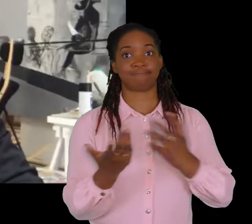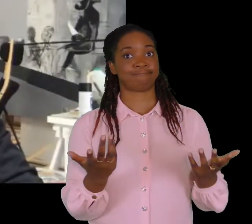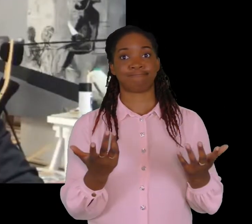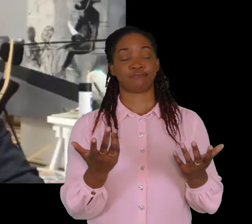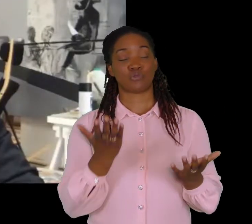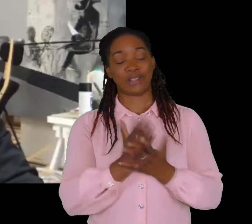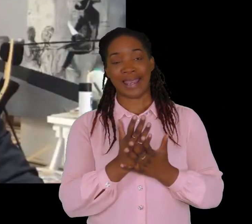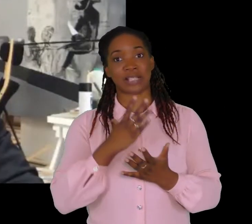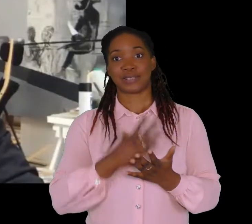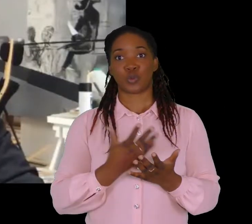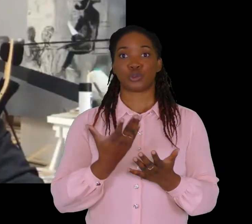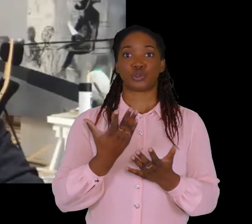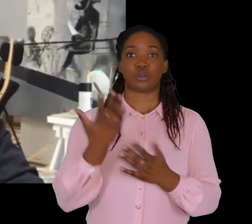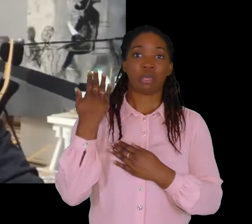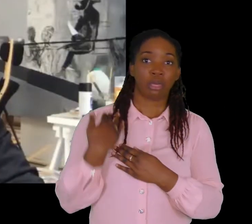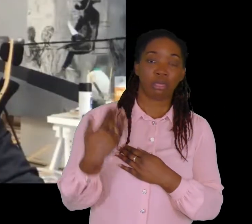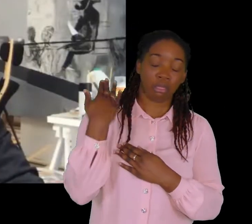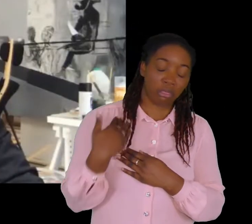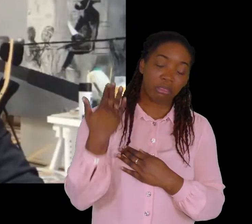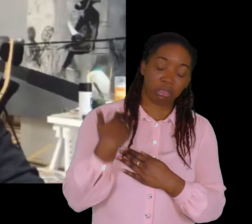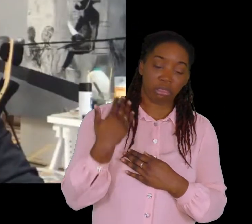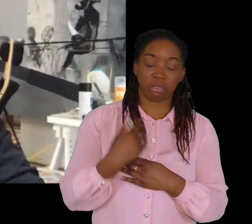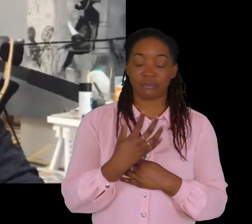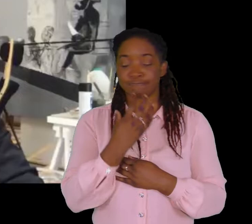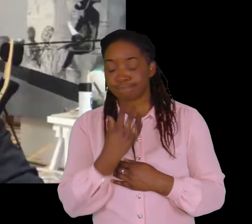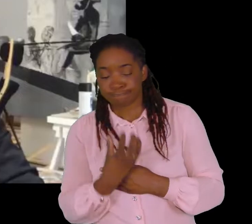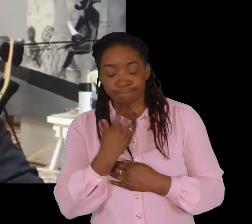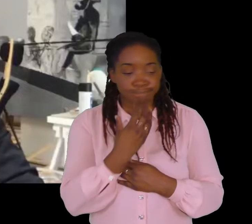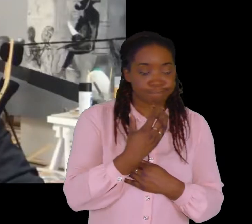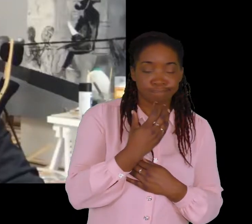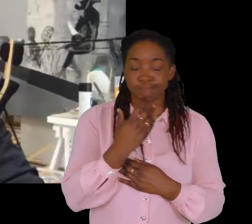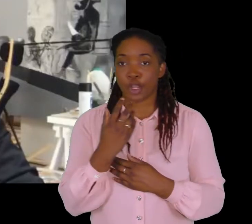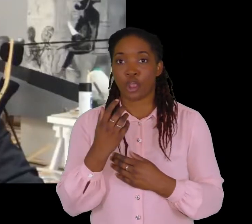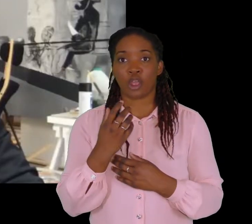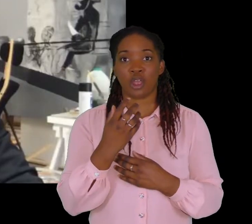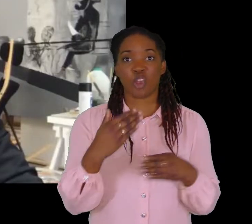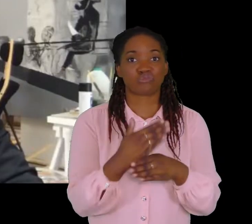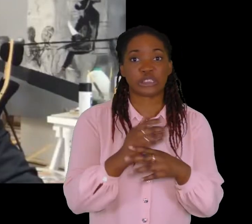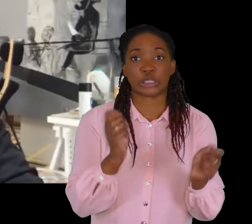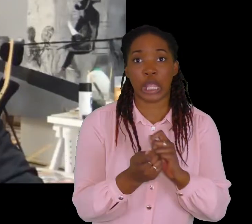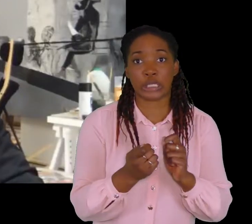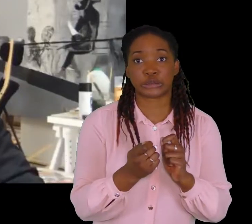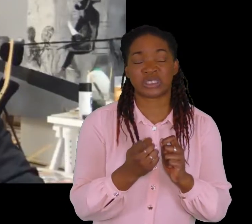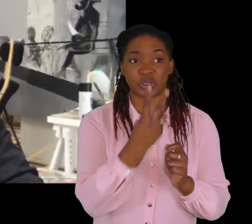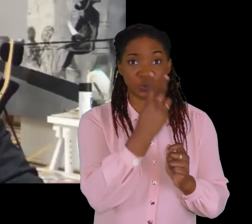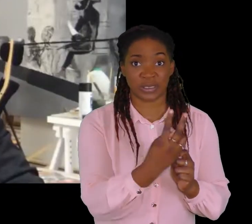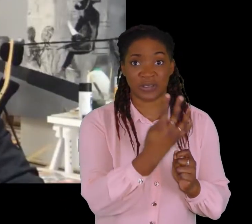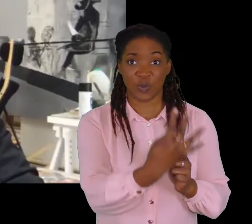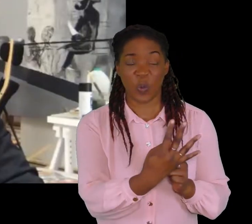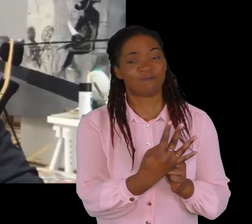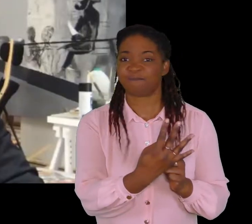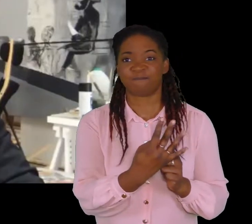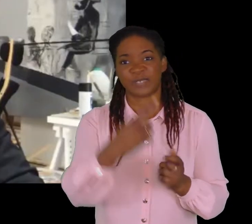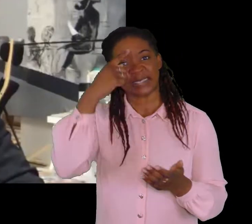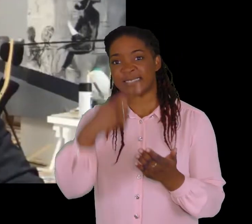rather than dwell in self-pity or sort of change my career at the age of 24, I decided that I was